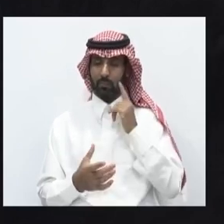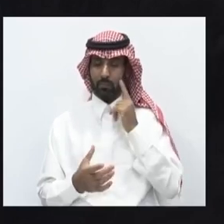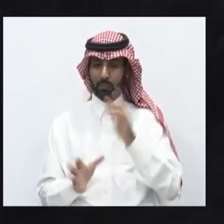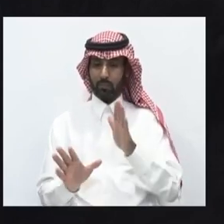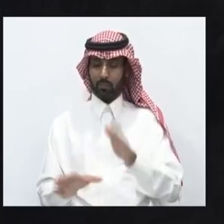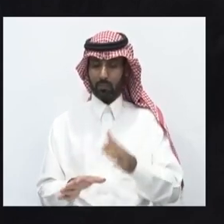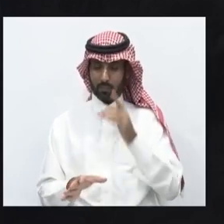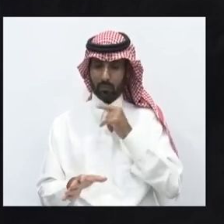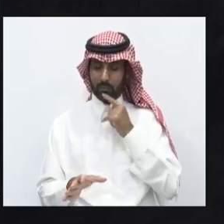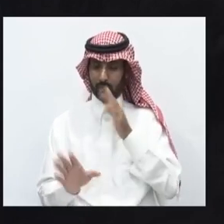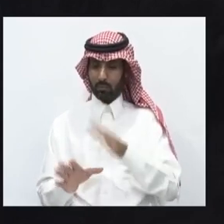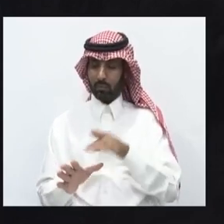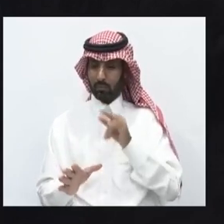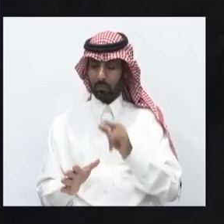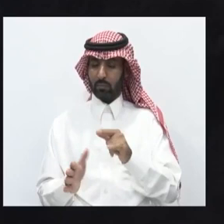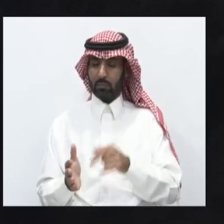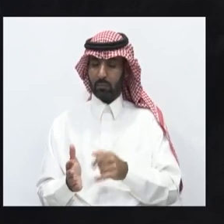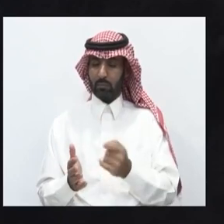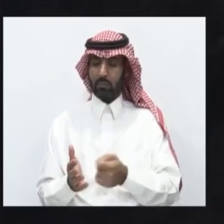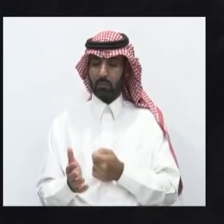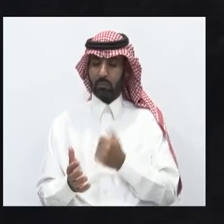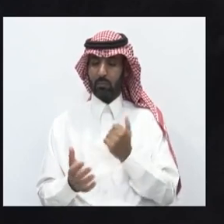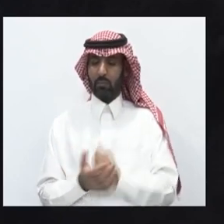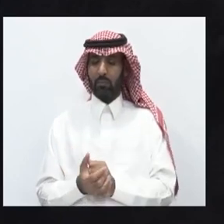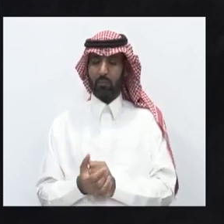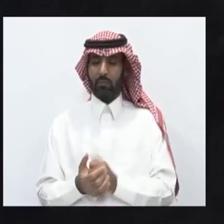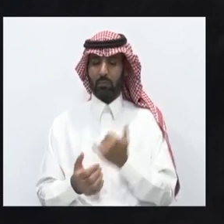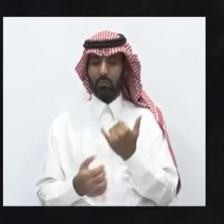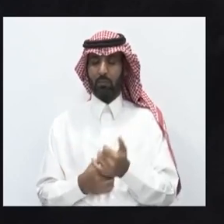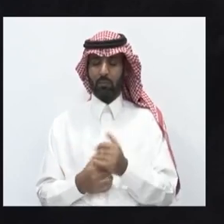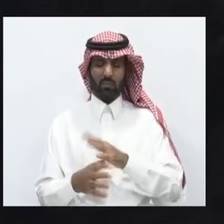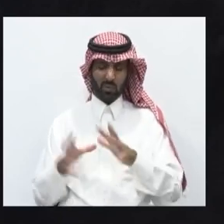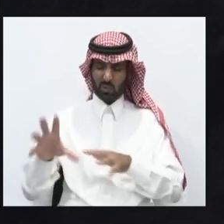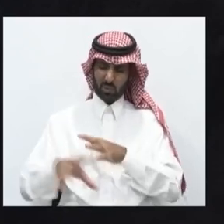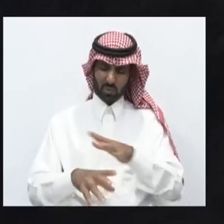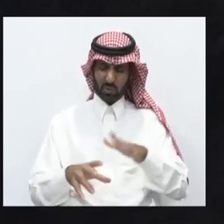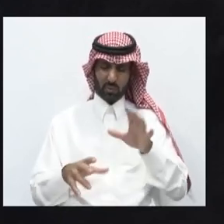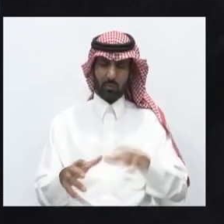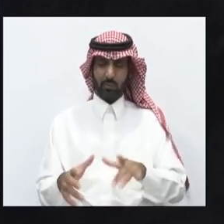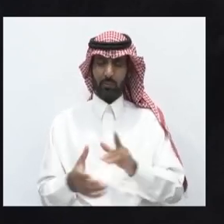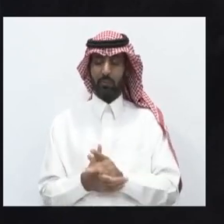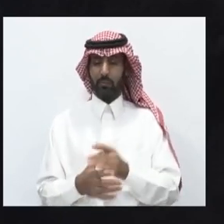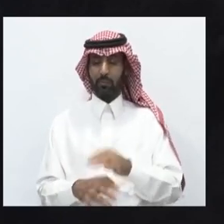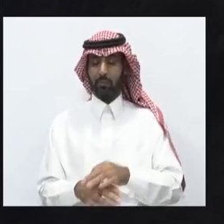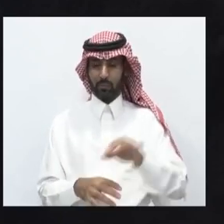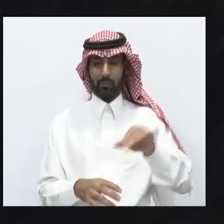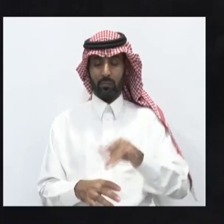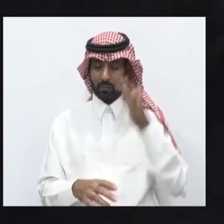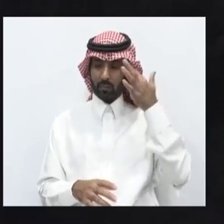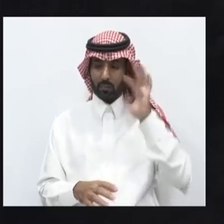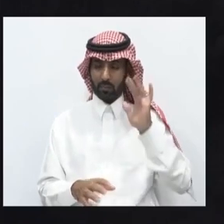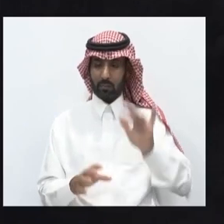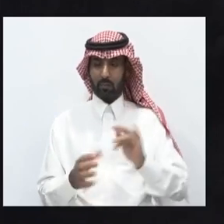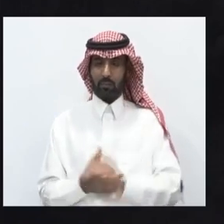sit in your assigned seat. Otherwise, it will be a chaos. It will be a mess. People will come and sit